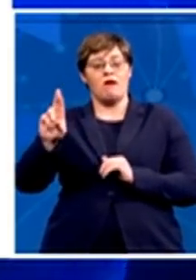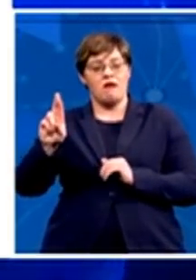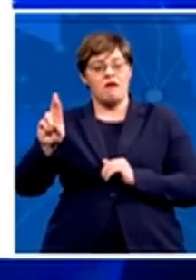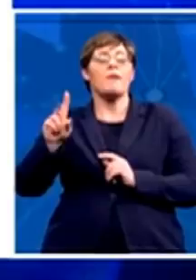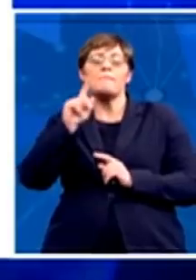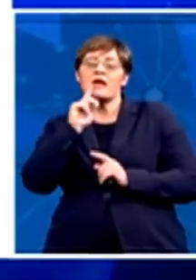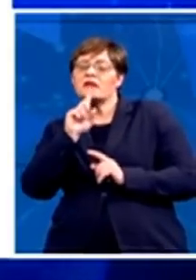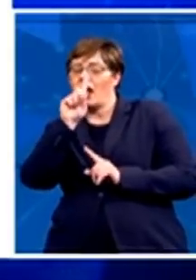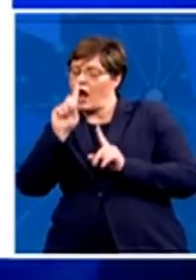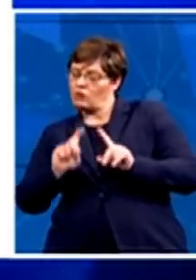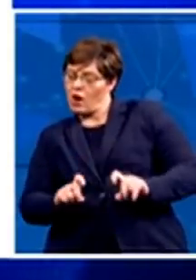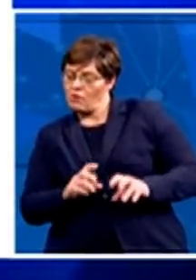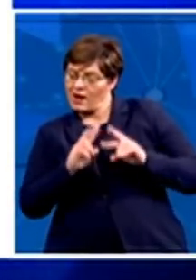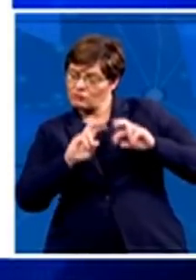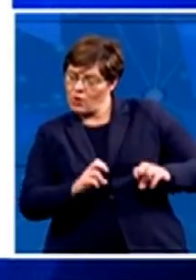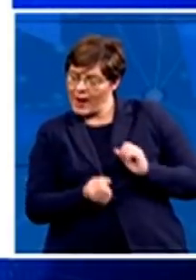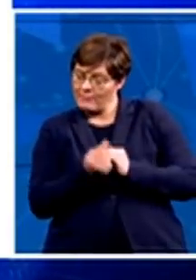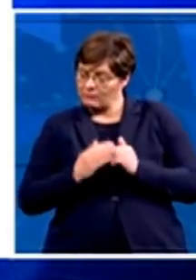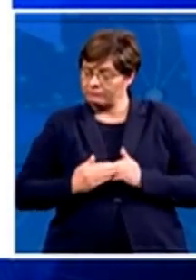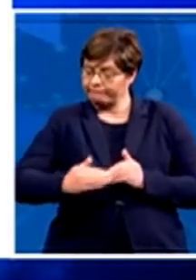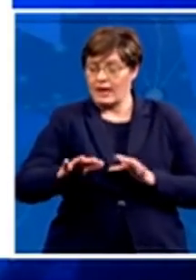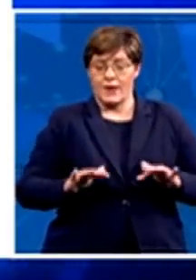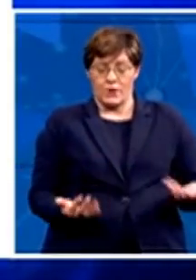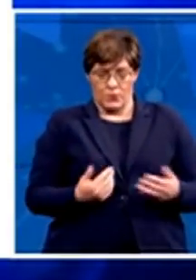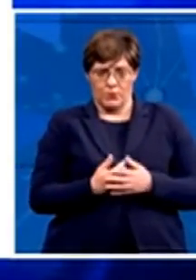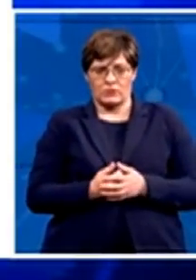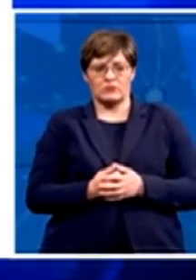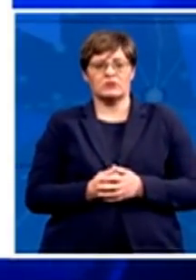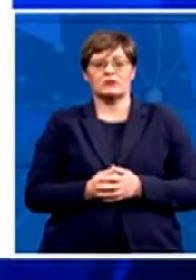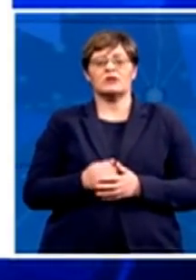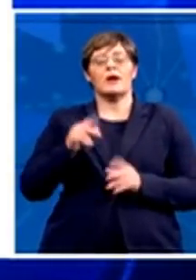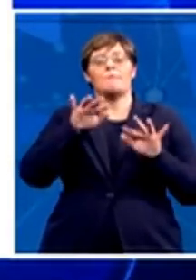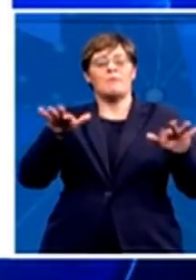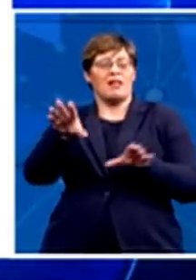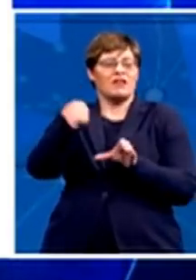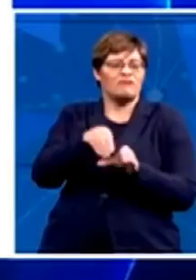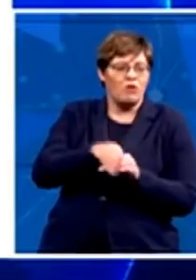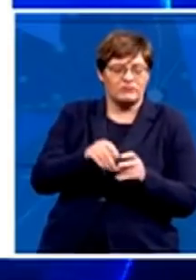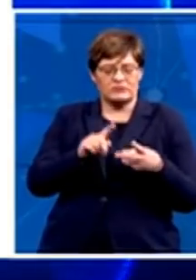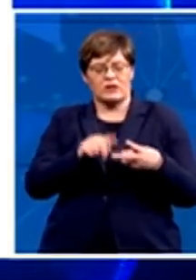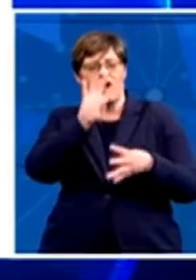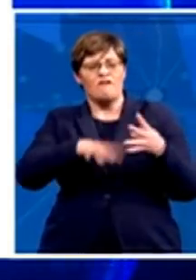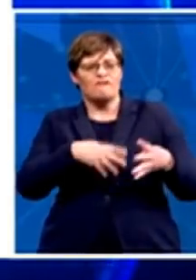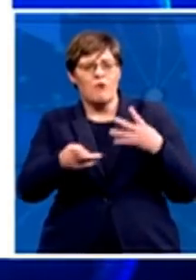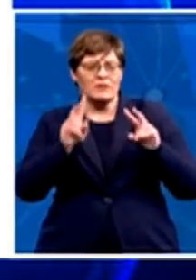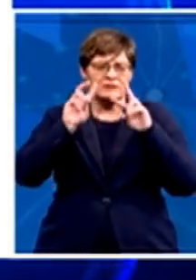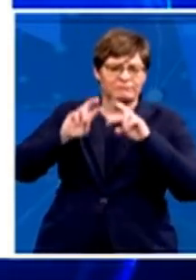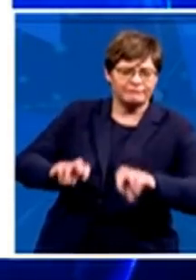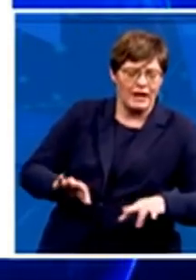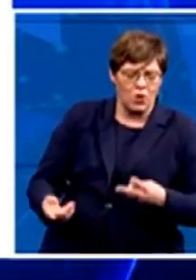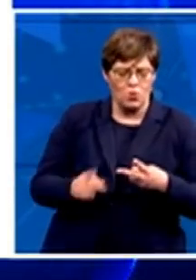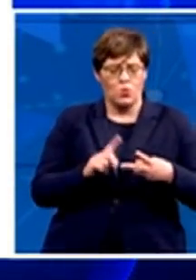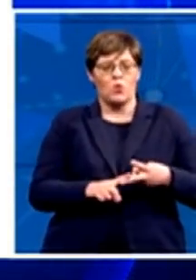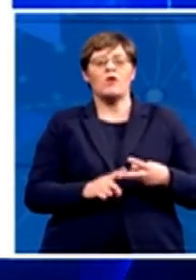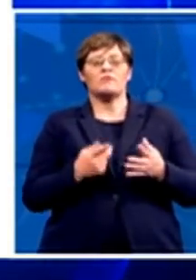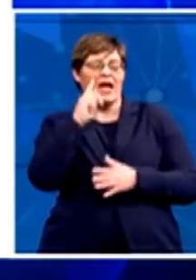forward. And issues such as public participation, the format of the inquiry, how the committee will deal with evidence, how